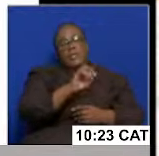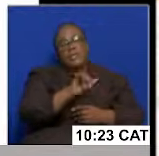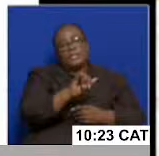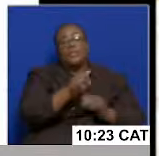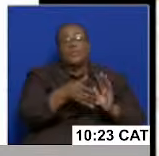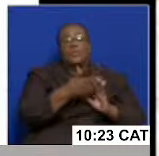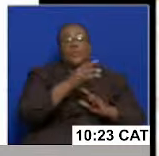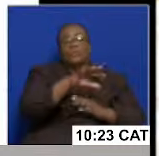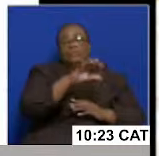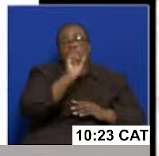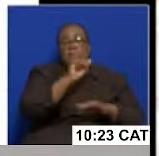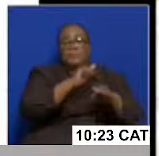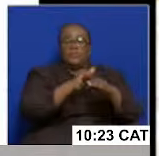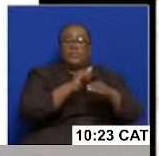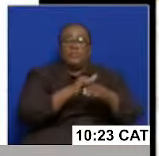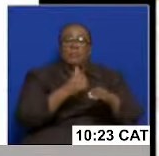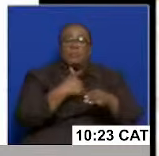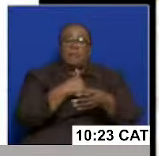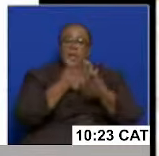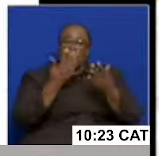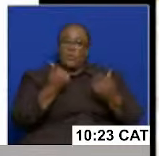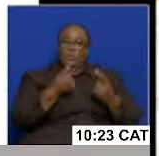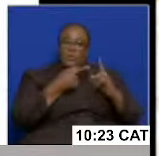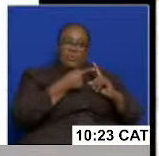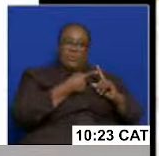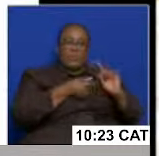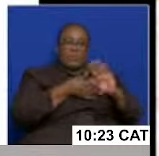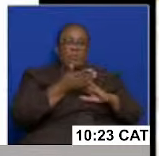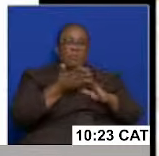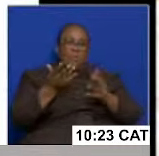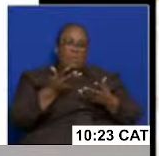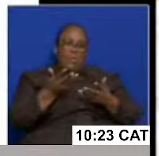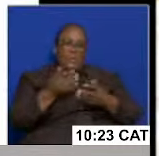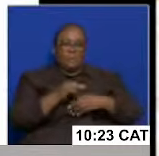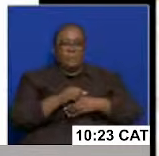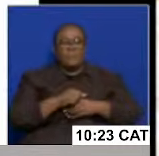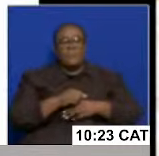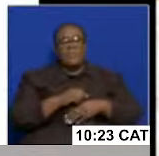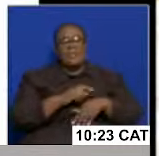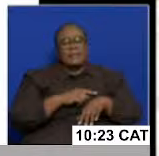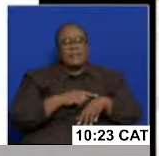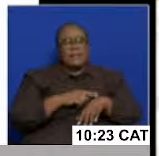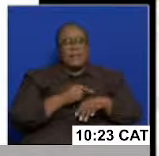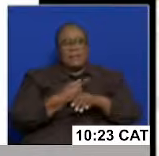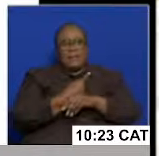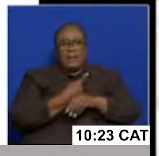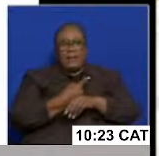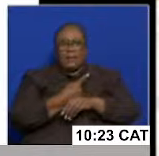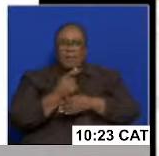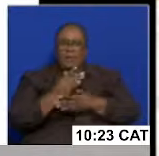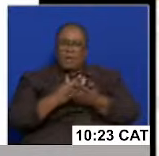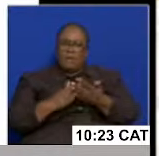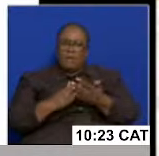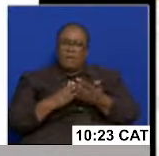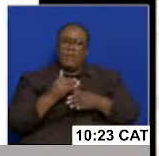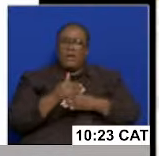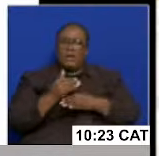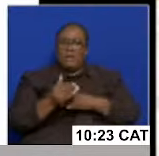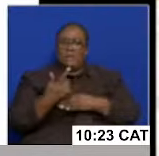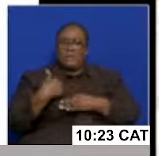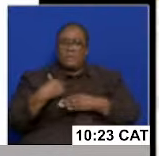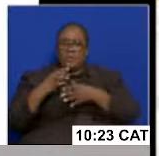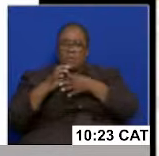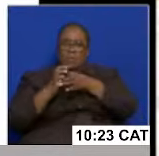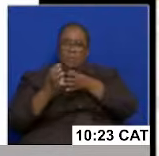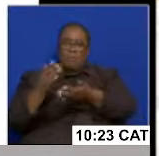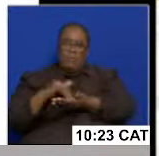know where Mr. Mkwanazi went. Approximately an hour and a half after I arrived home, Officer